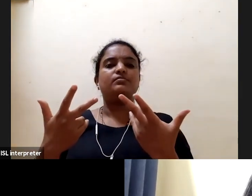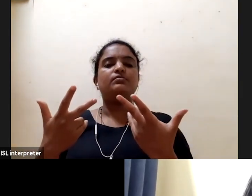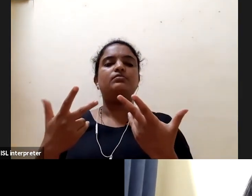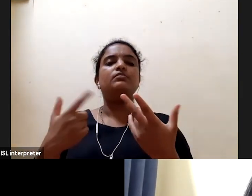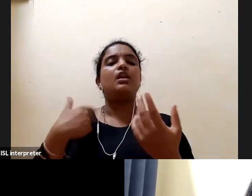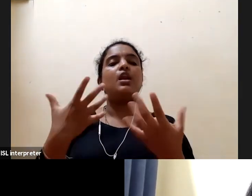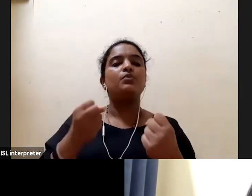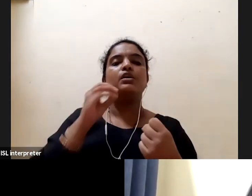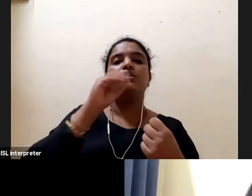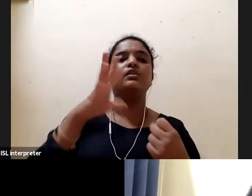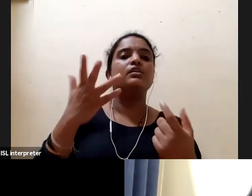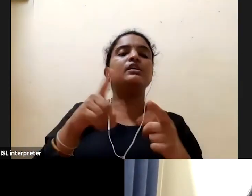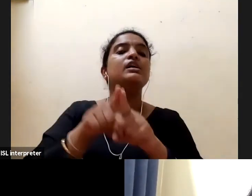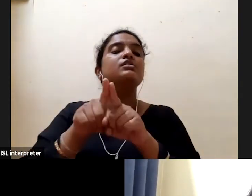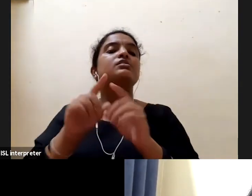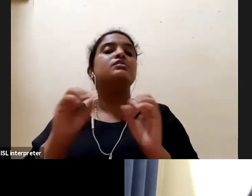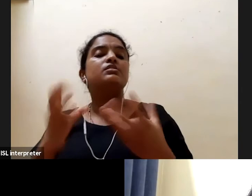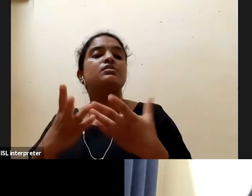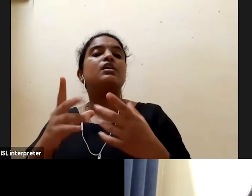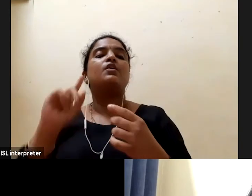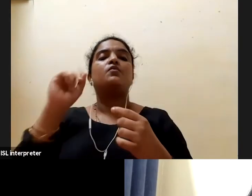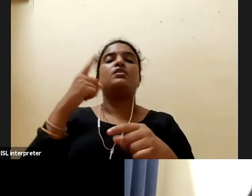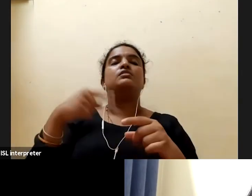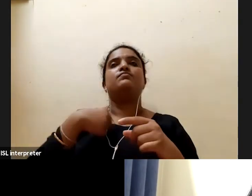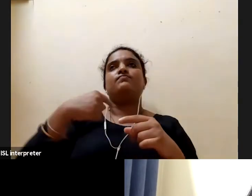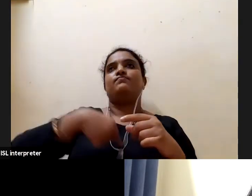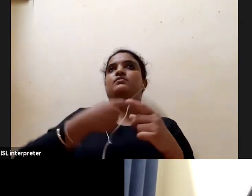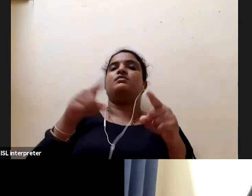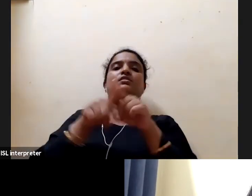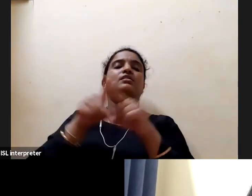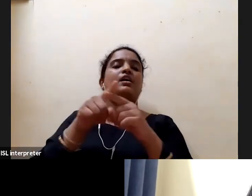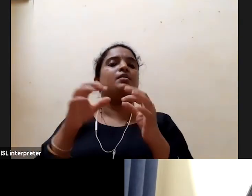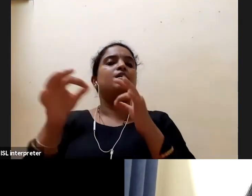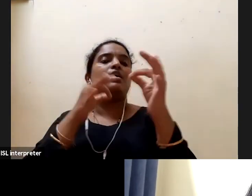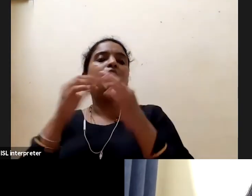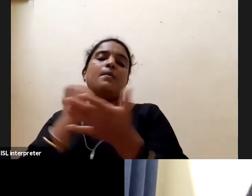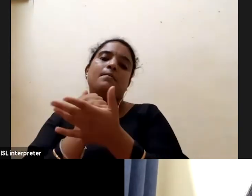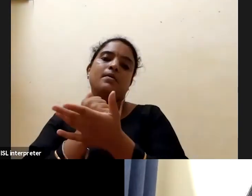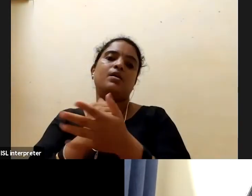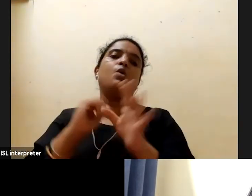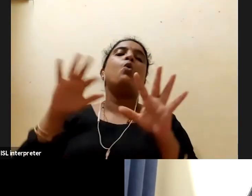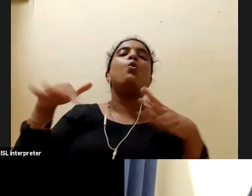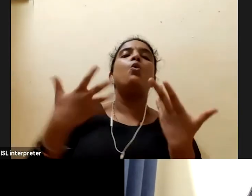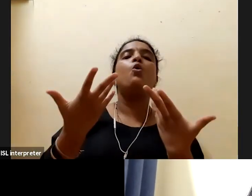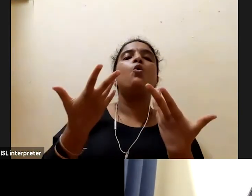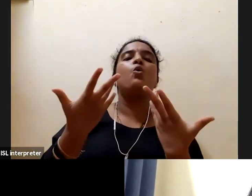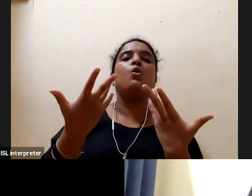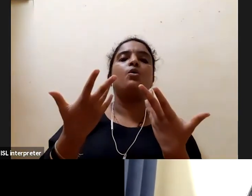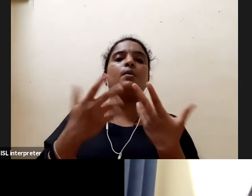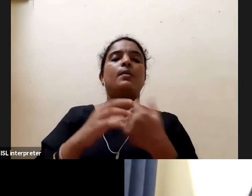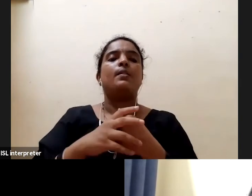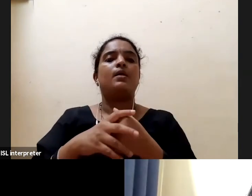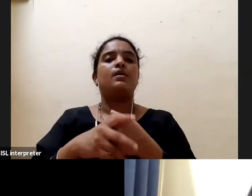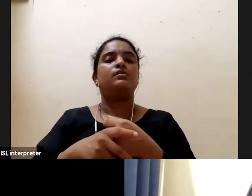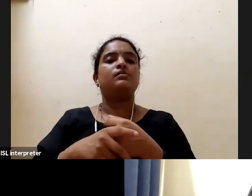why first step is to start writing regularly for yourself in any platform, like blog or a newsletter or any such thing.